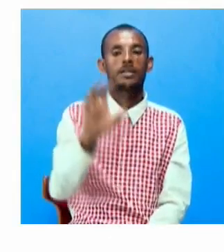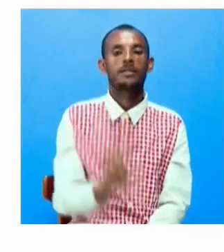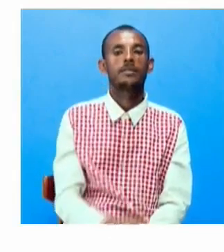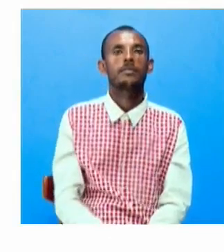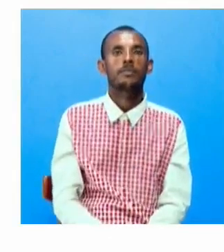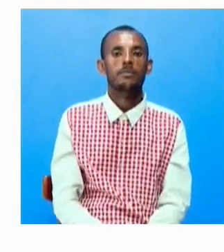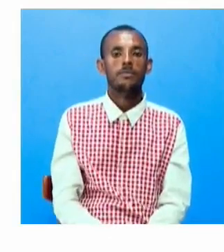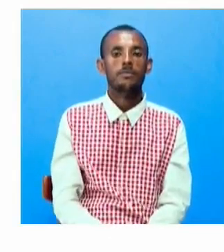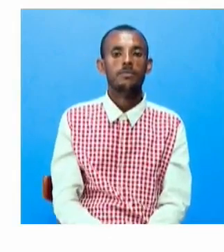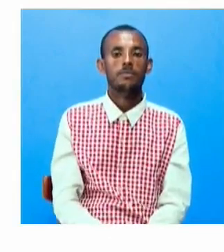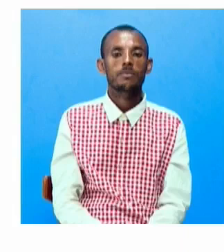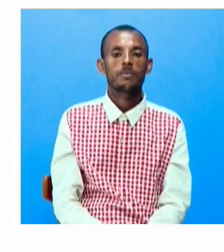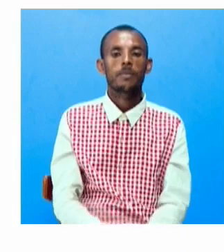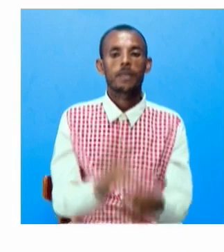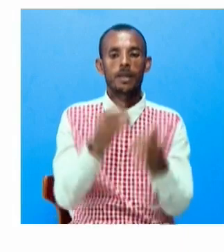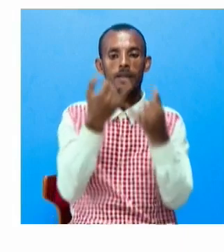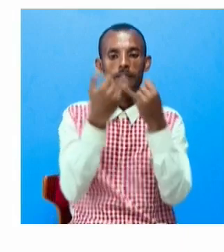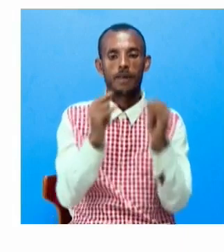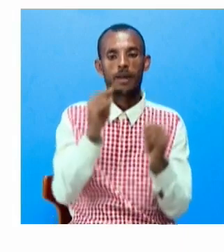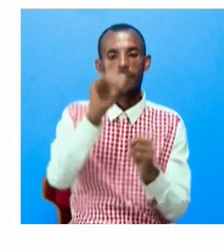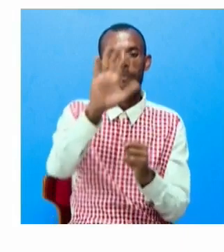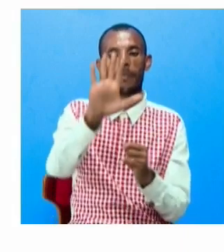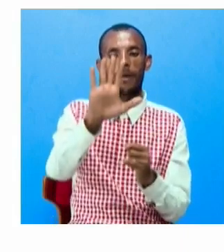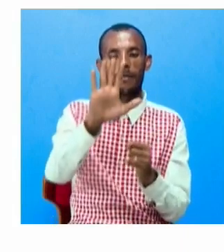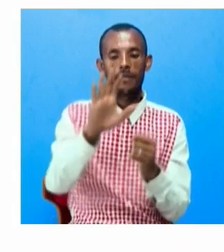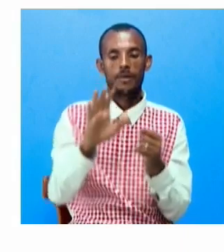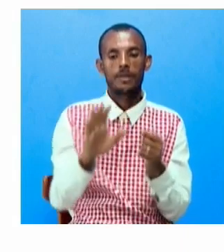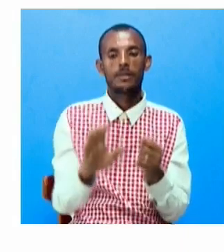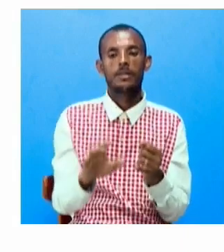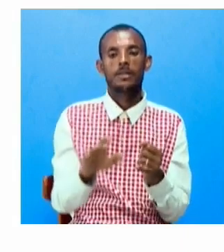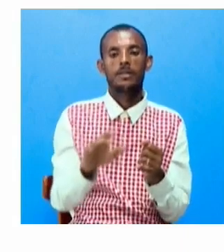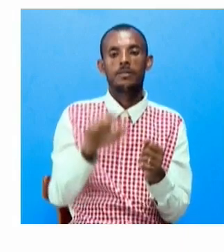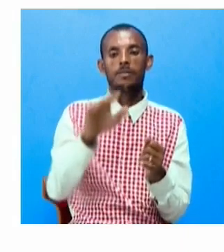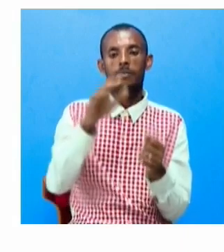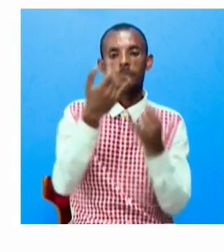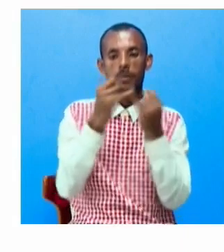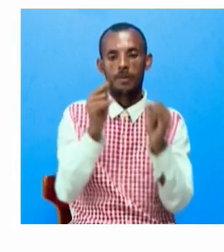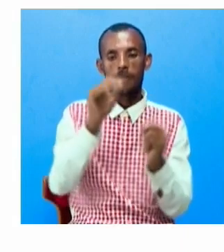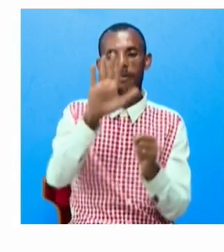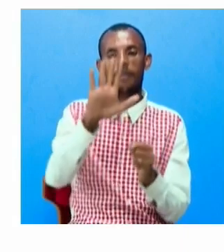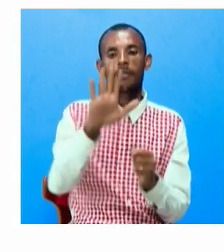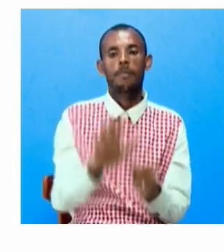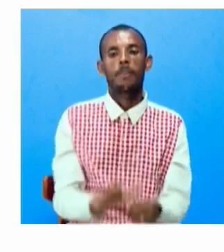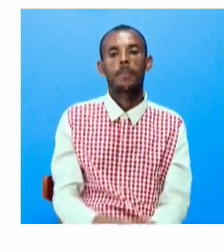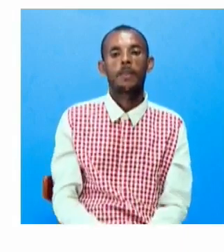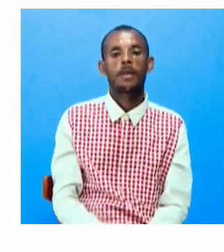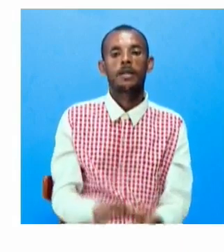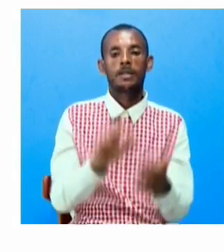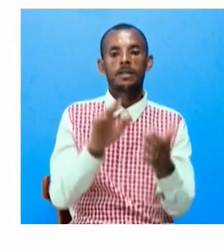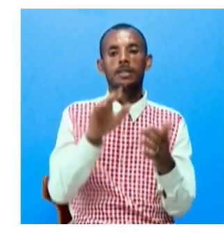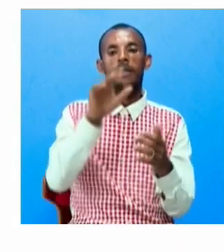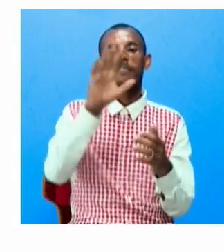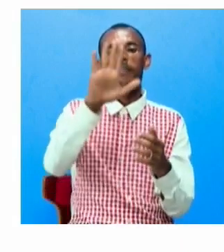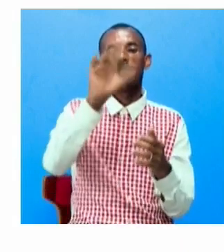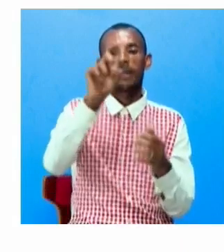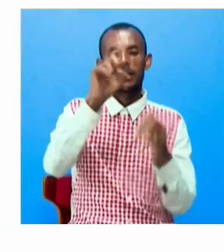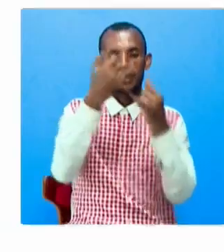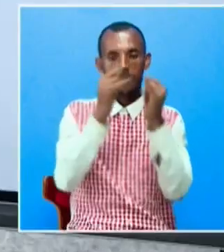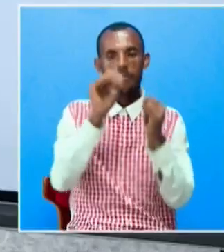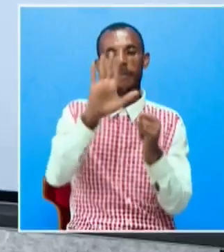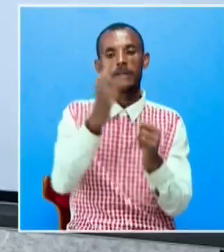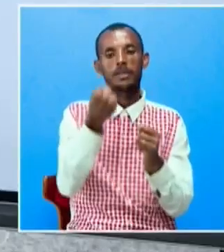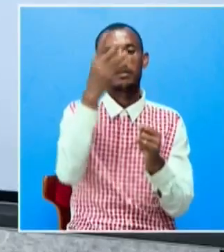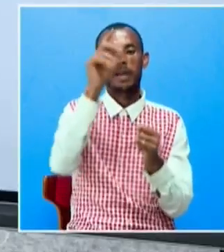600. Divide both by 5. By 5. This cancel out. X